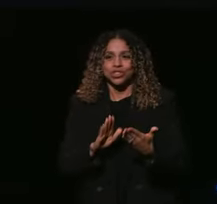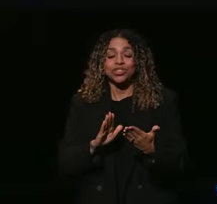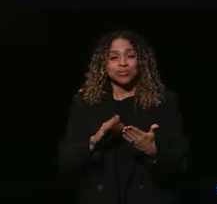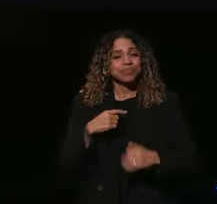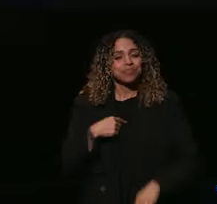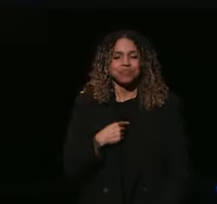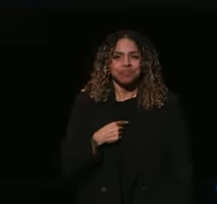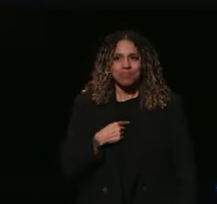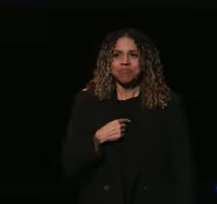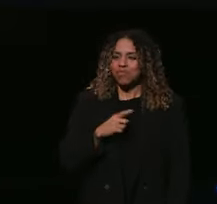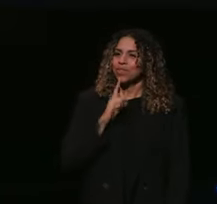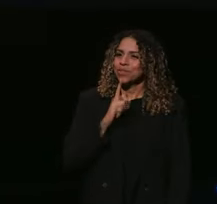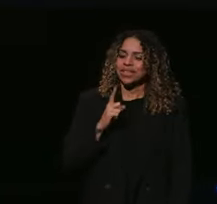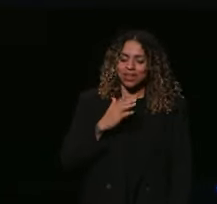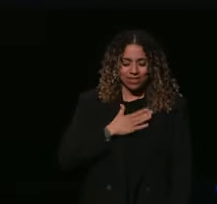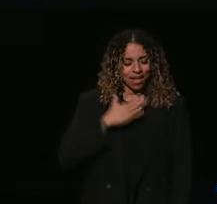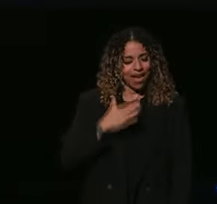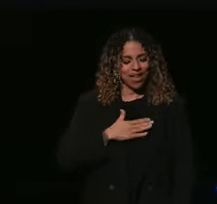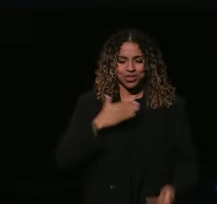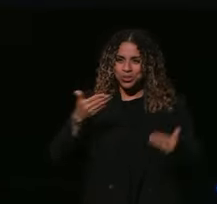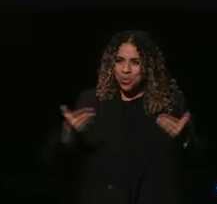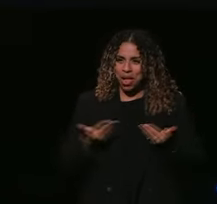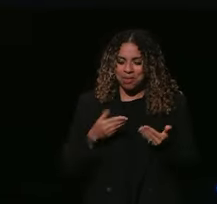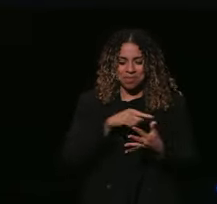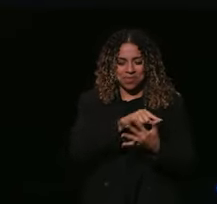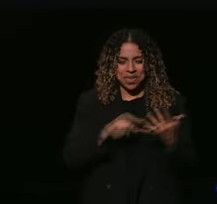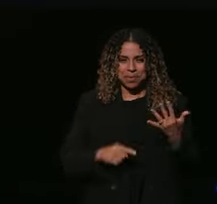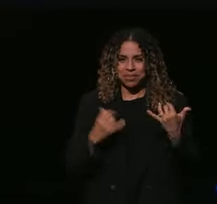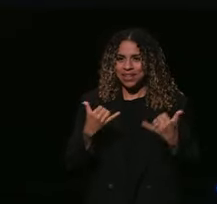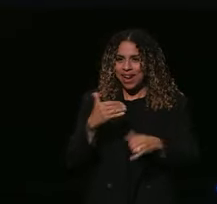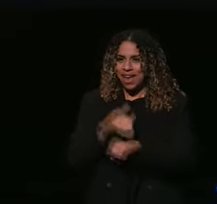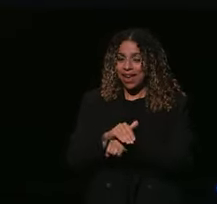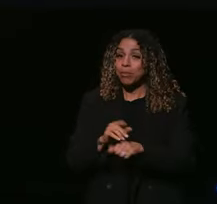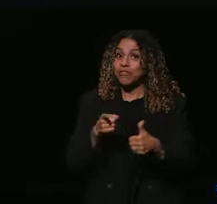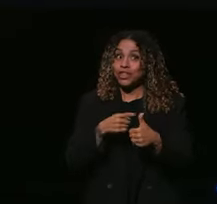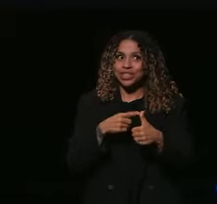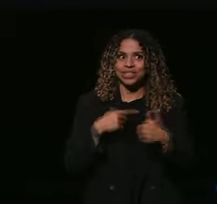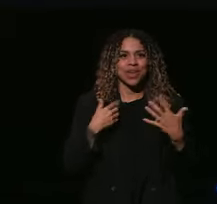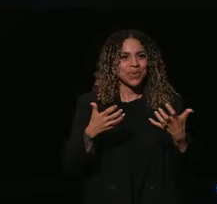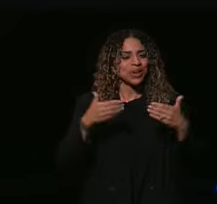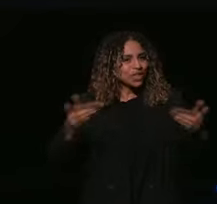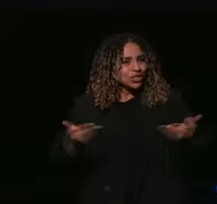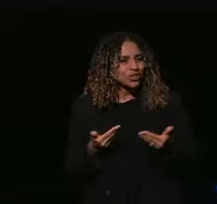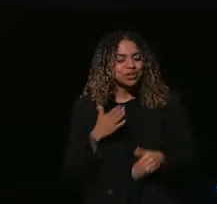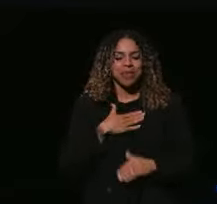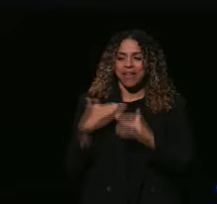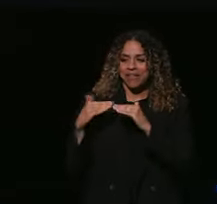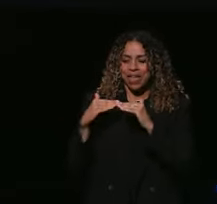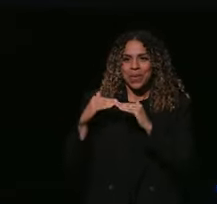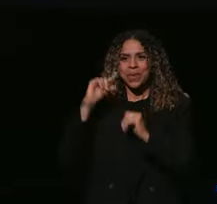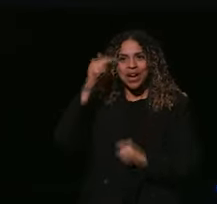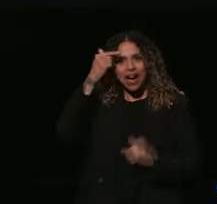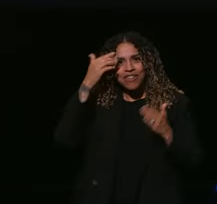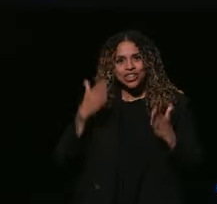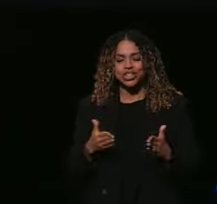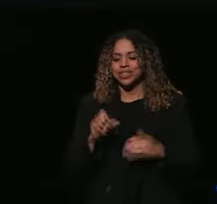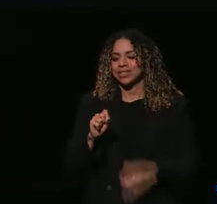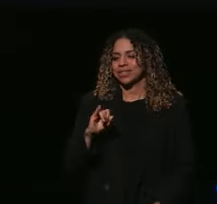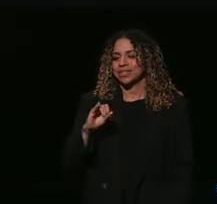I'm so glad to welcome them here tonight. But first, I want to introduce you to my fellow governor,